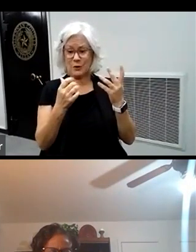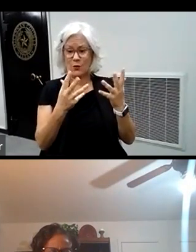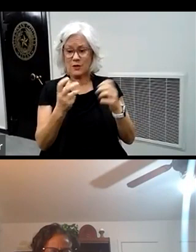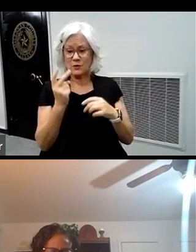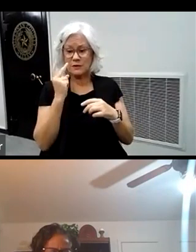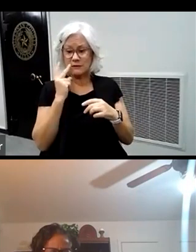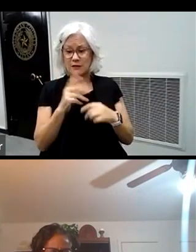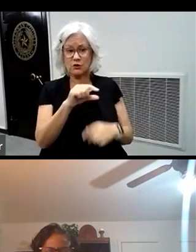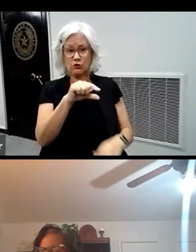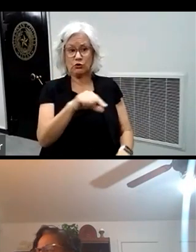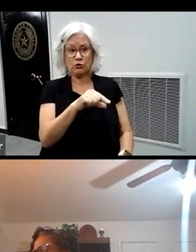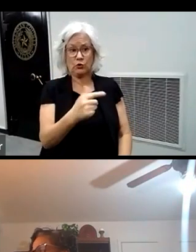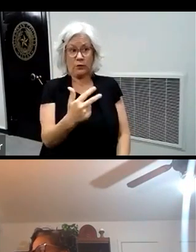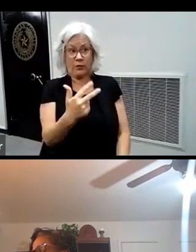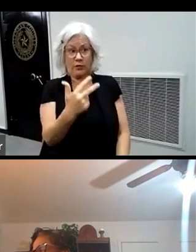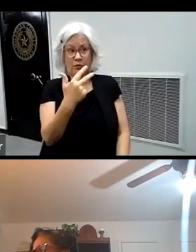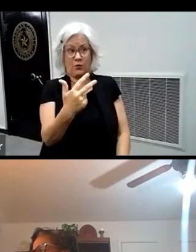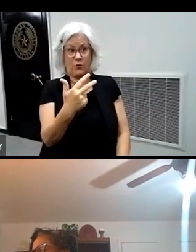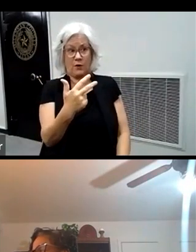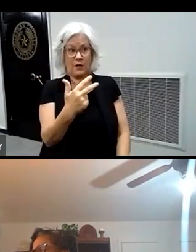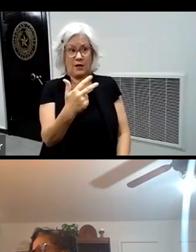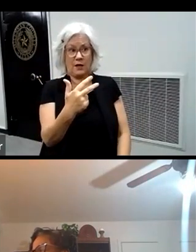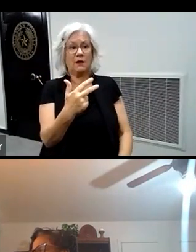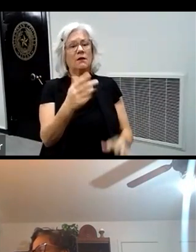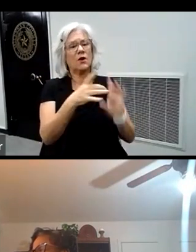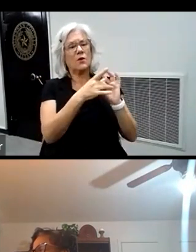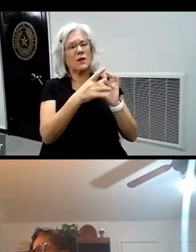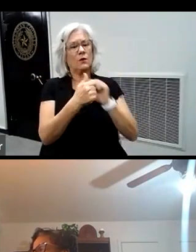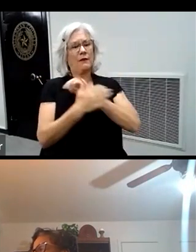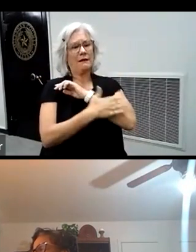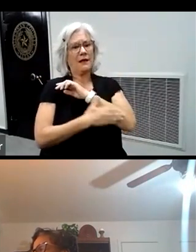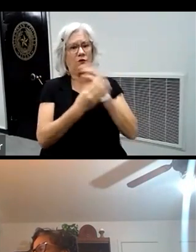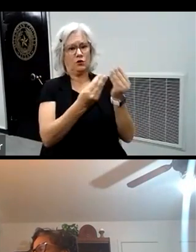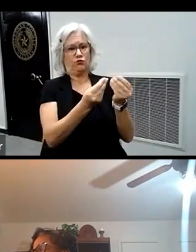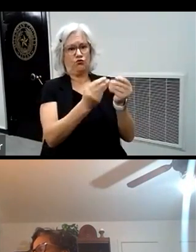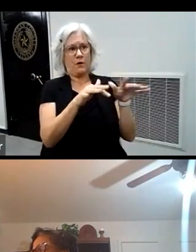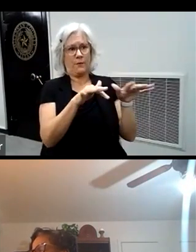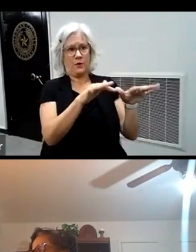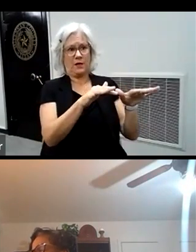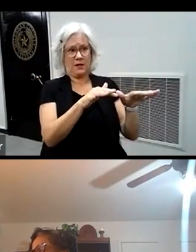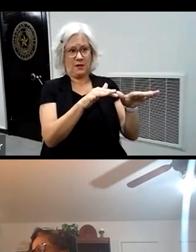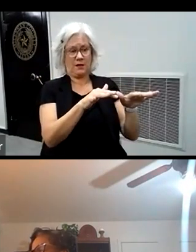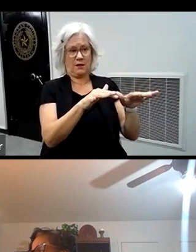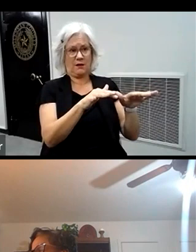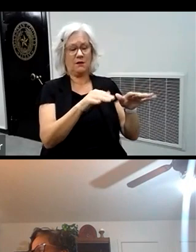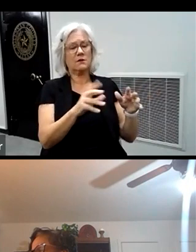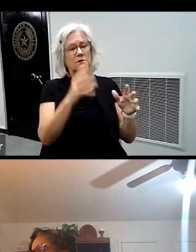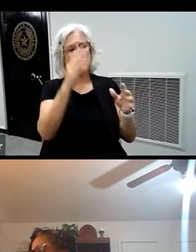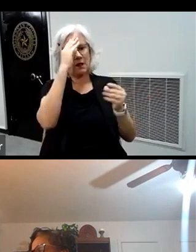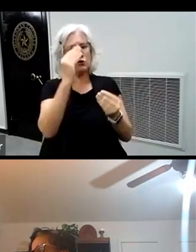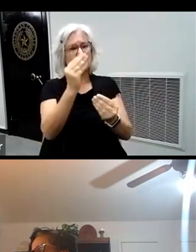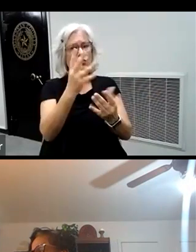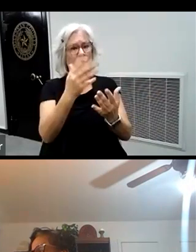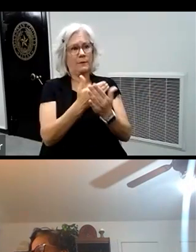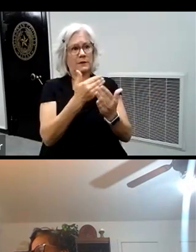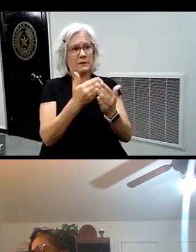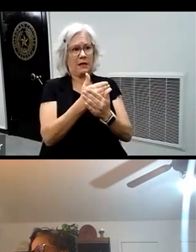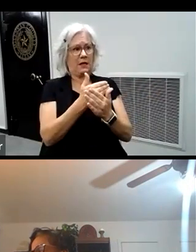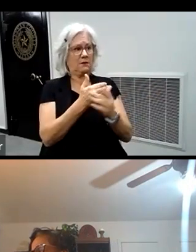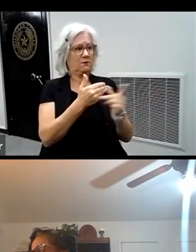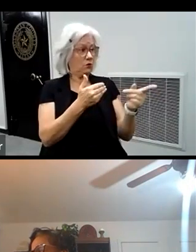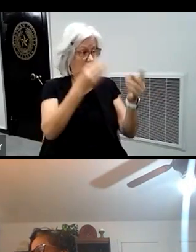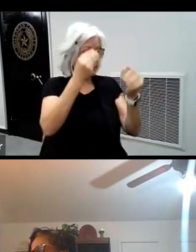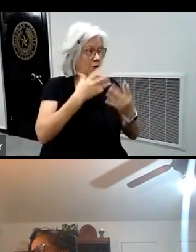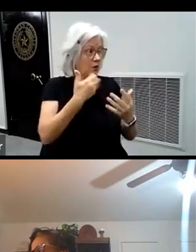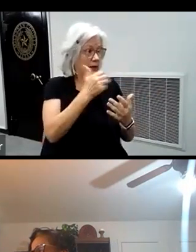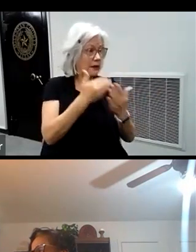under Q3 under discussion and action on county property. Just an update from any of the